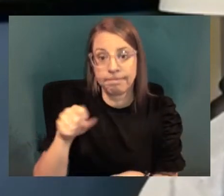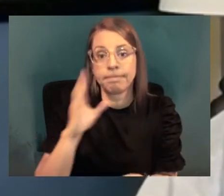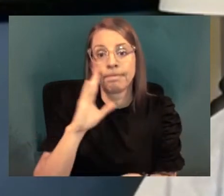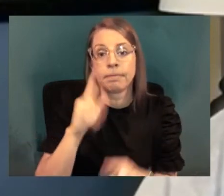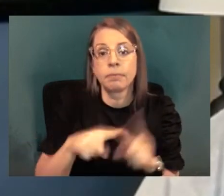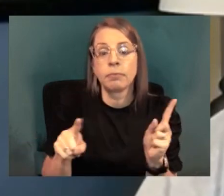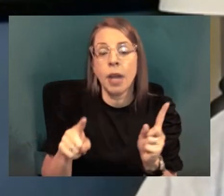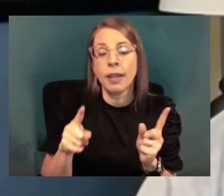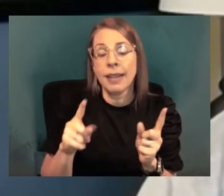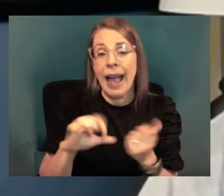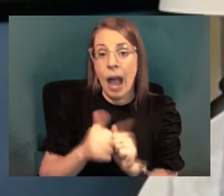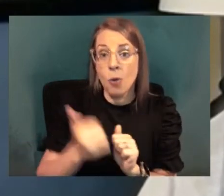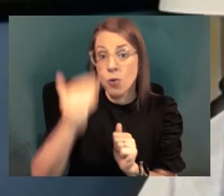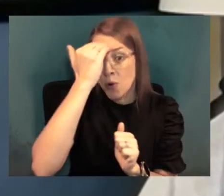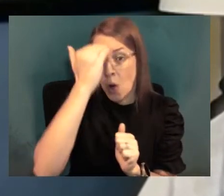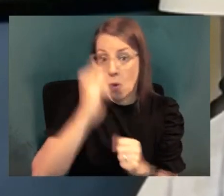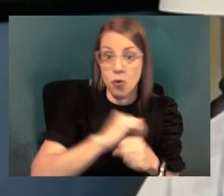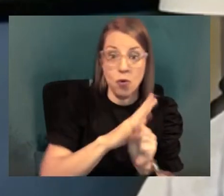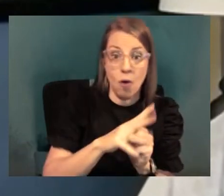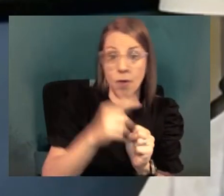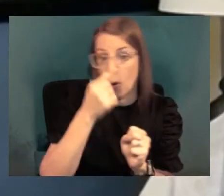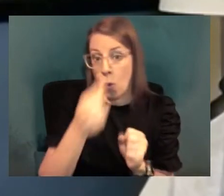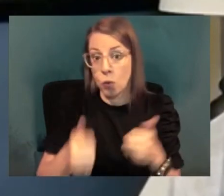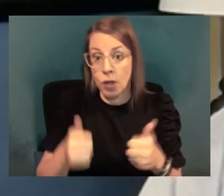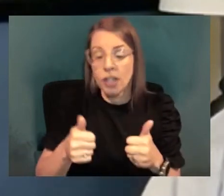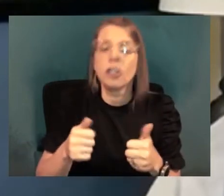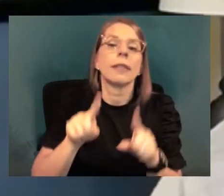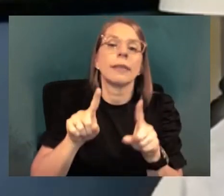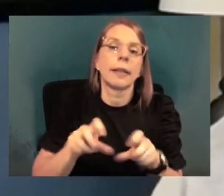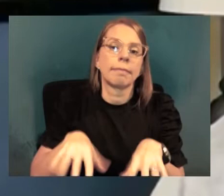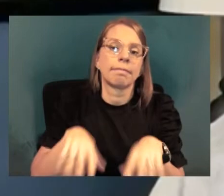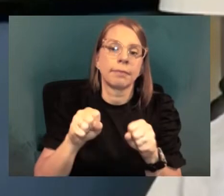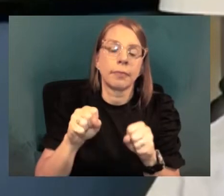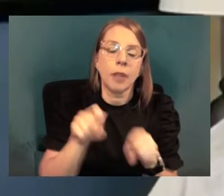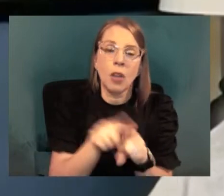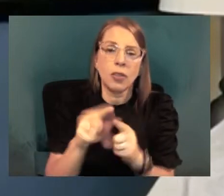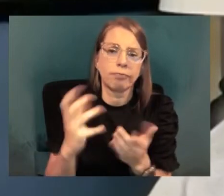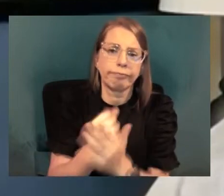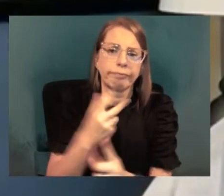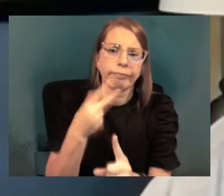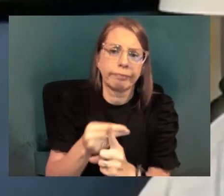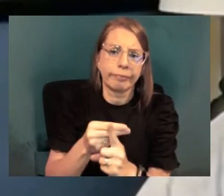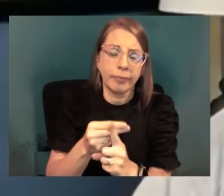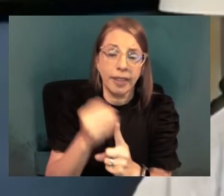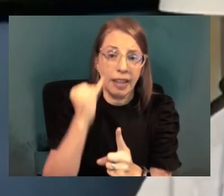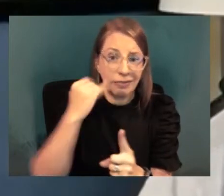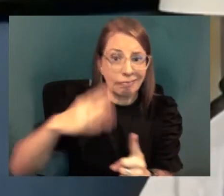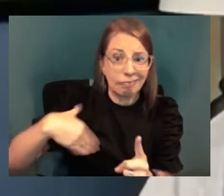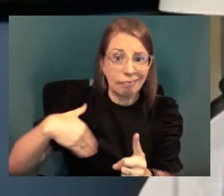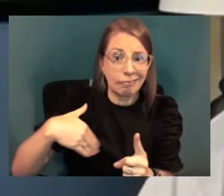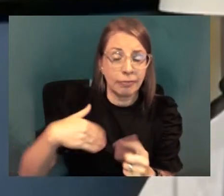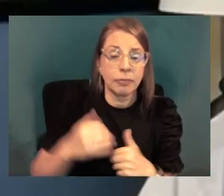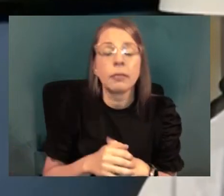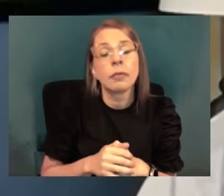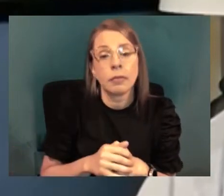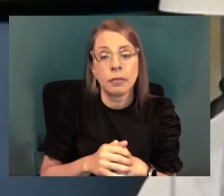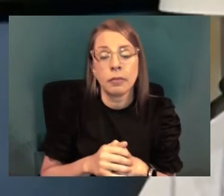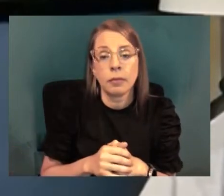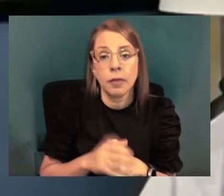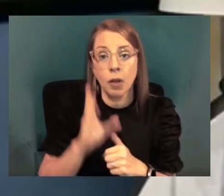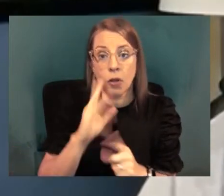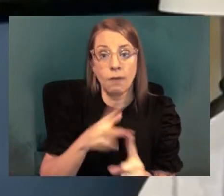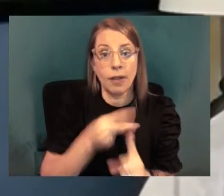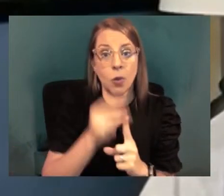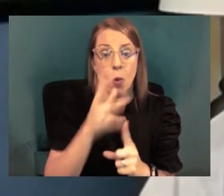tested. And on top of that, get vaccinated if you haven't been vaccinated already. because we know that vaccination will also